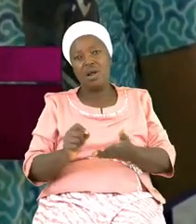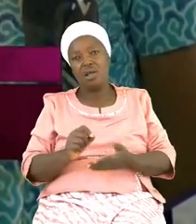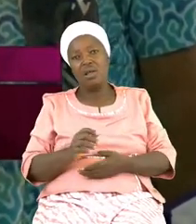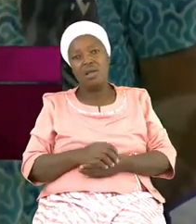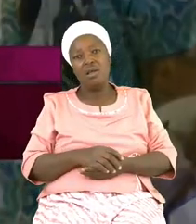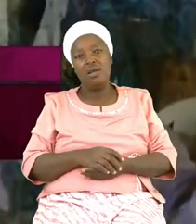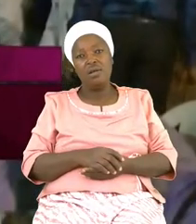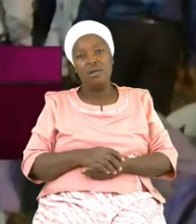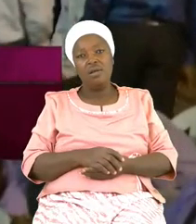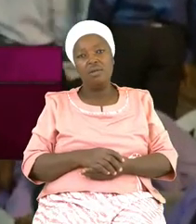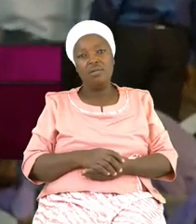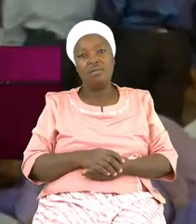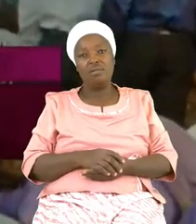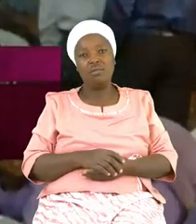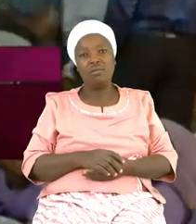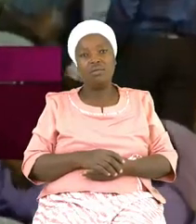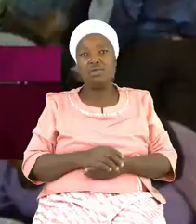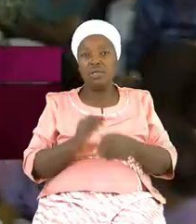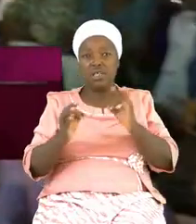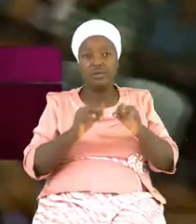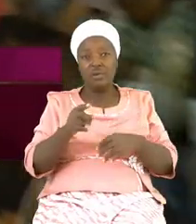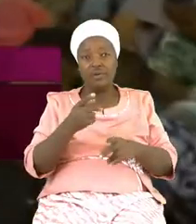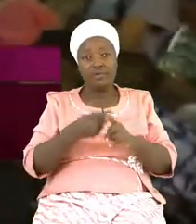If you are from some of the villages